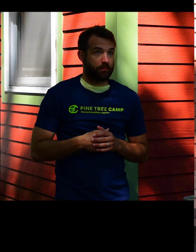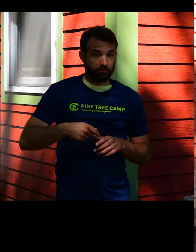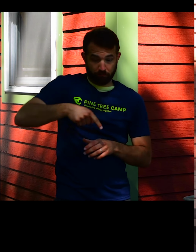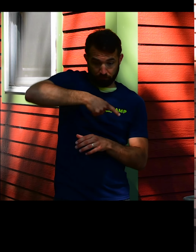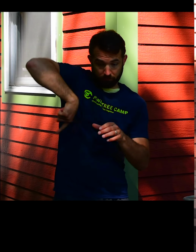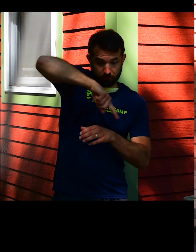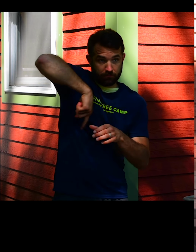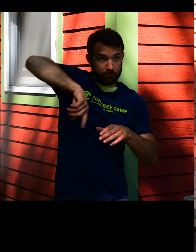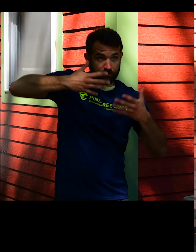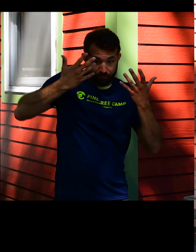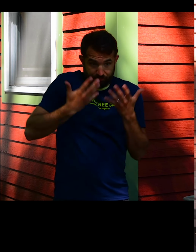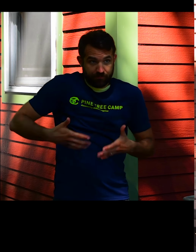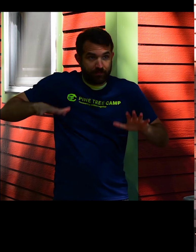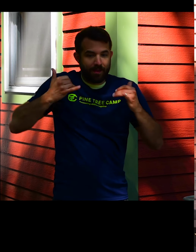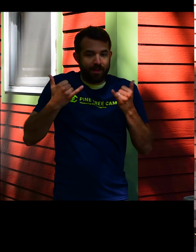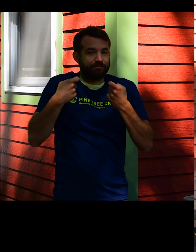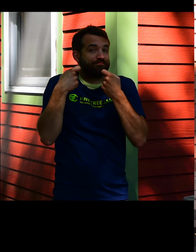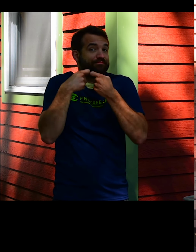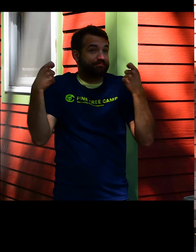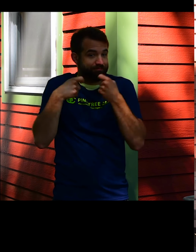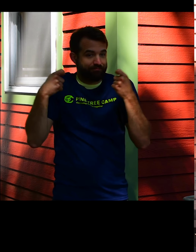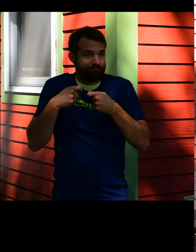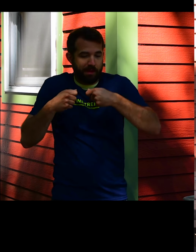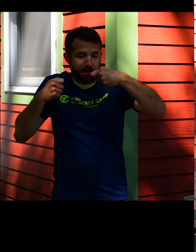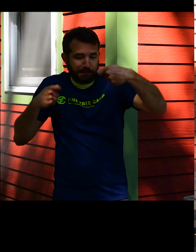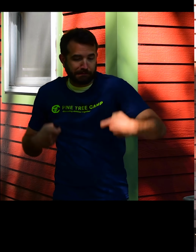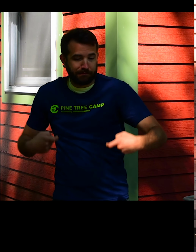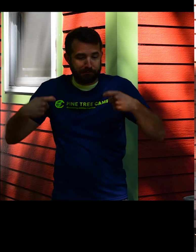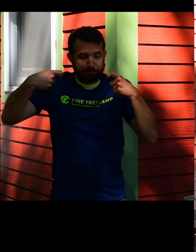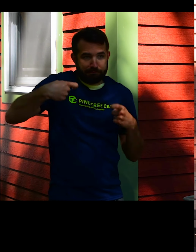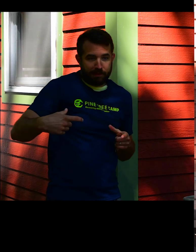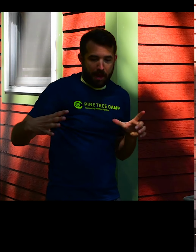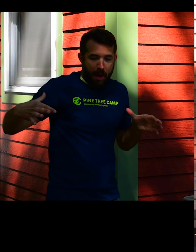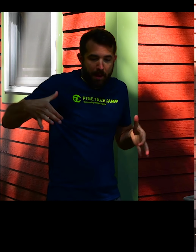Then once you have the shirt all spiraled up, you're going to add your rubber bands.